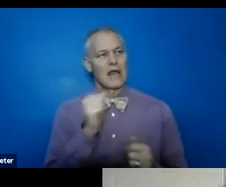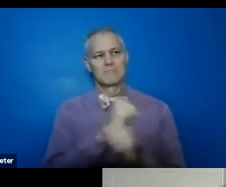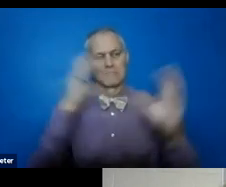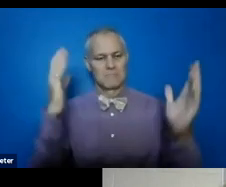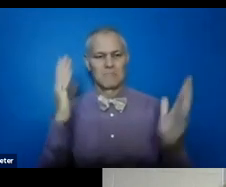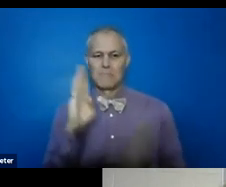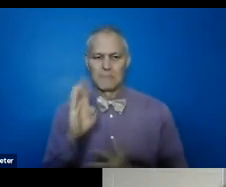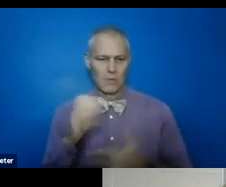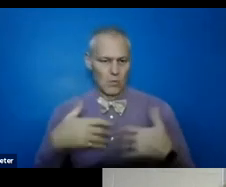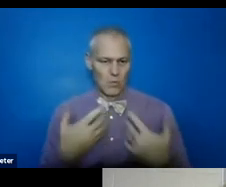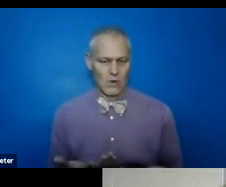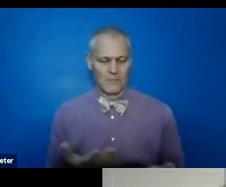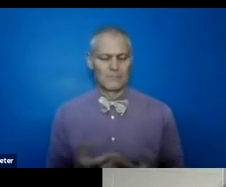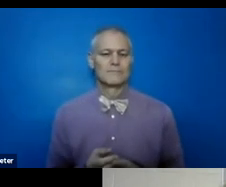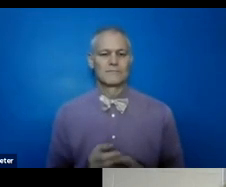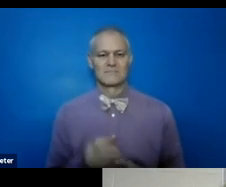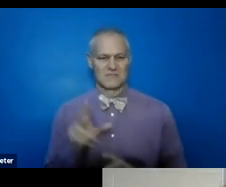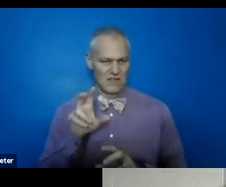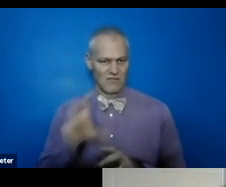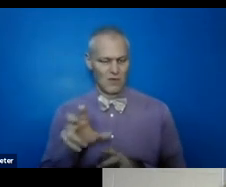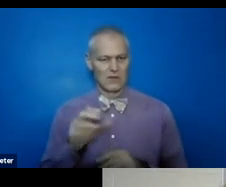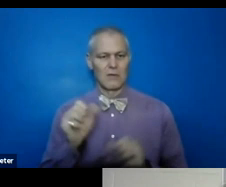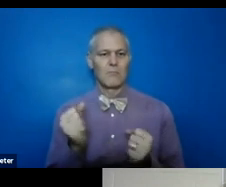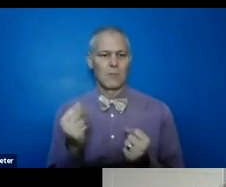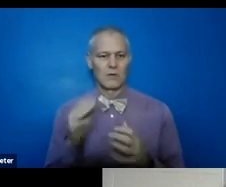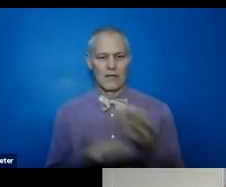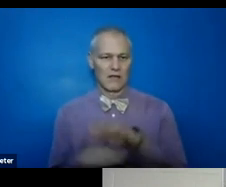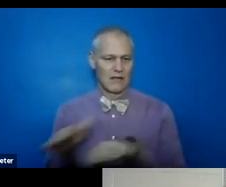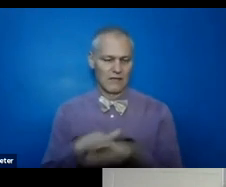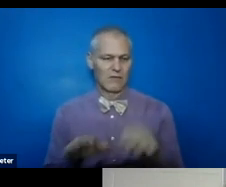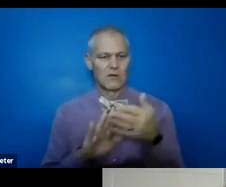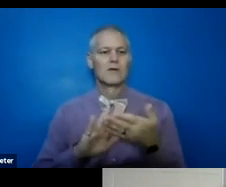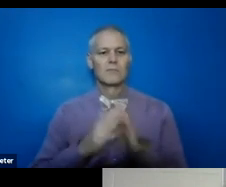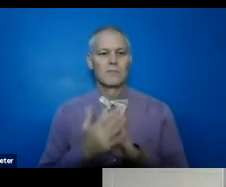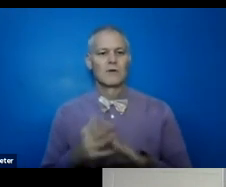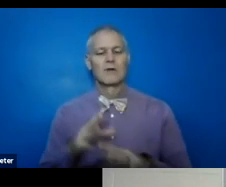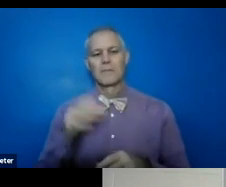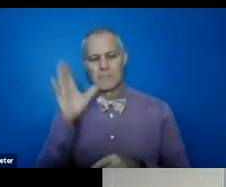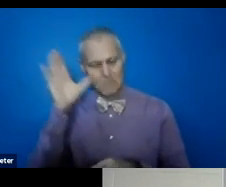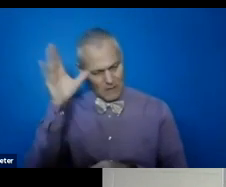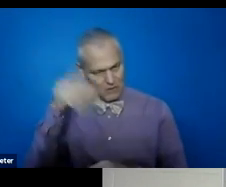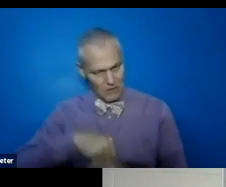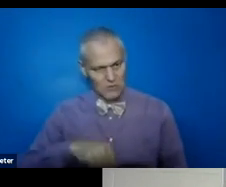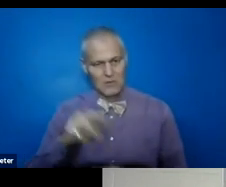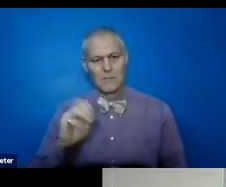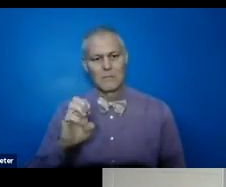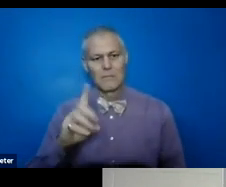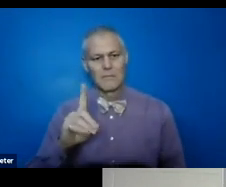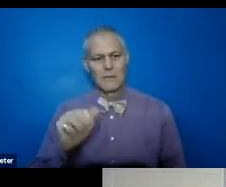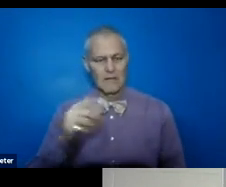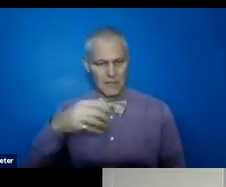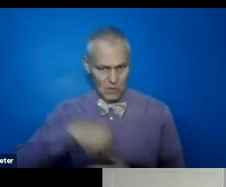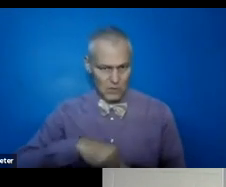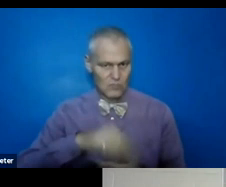for investment in this multidimensional, community-based, parent inclusive, media inclusive, music inclusive,